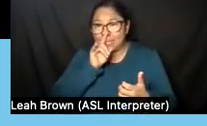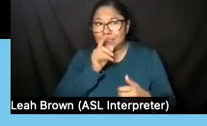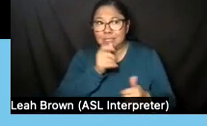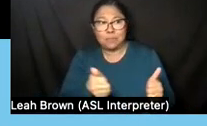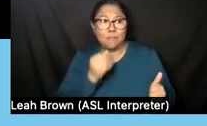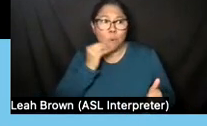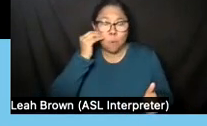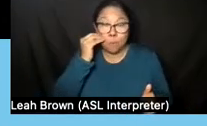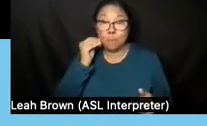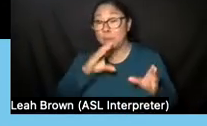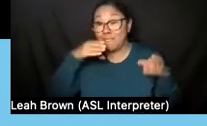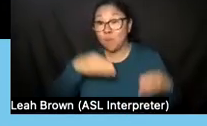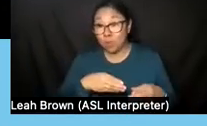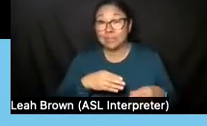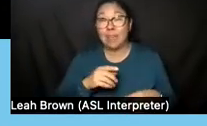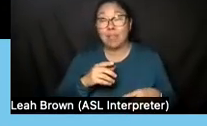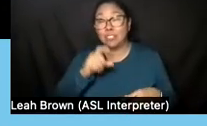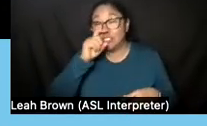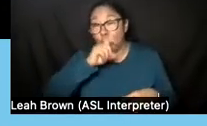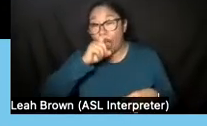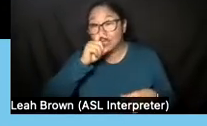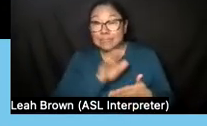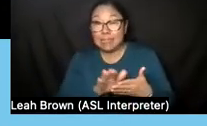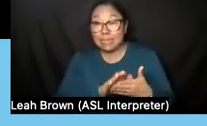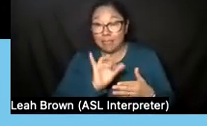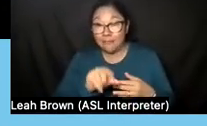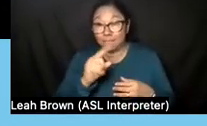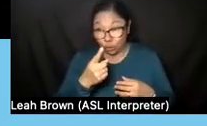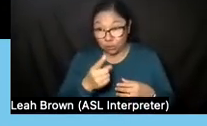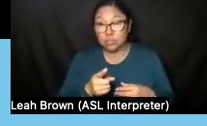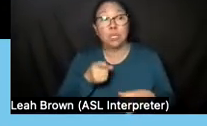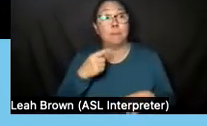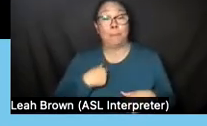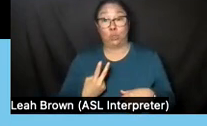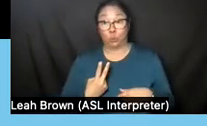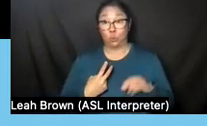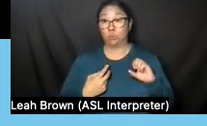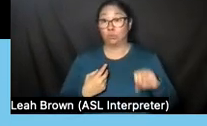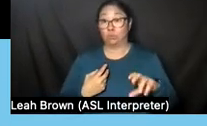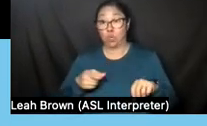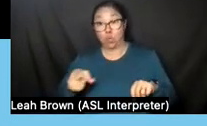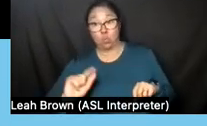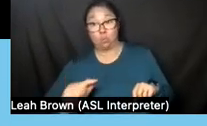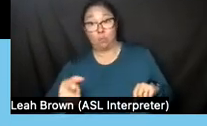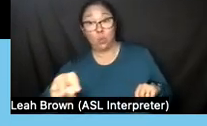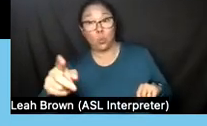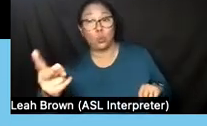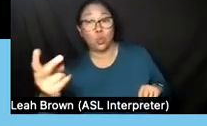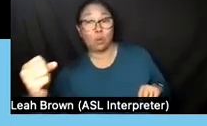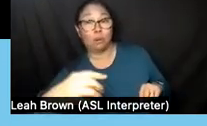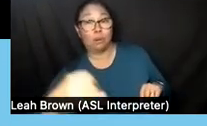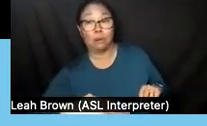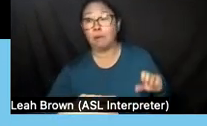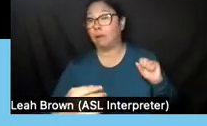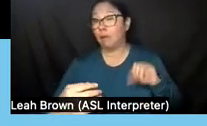Polly Pockets. I'm going to put two away. Now you put two away. So modeling that with them and helping them achieve that. So it's okay to give them